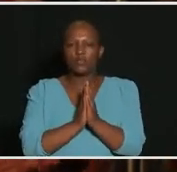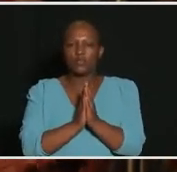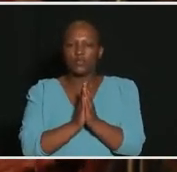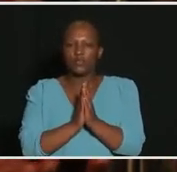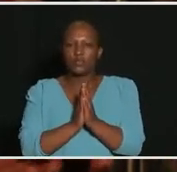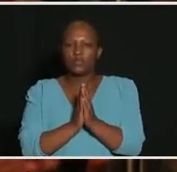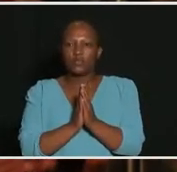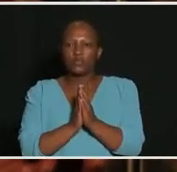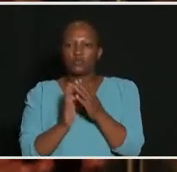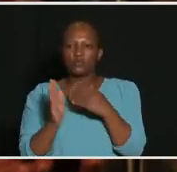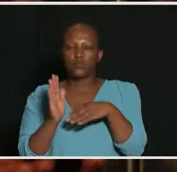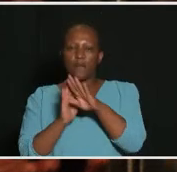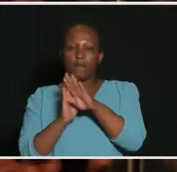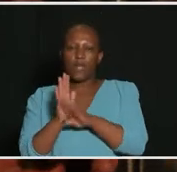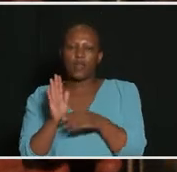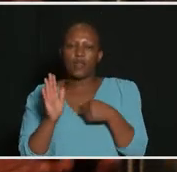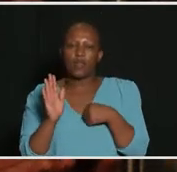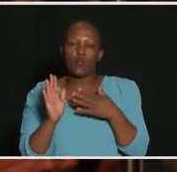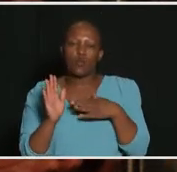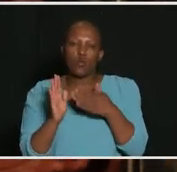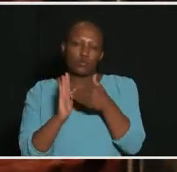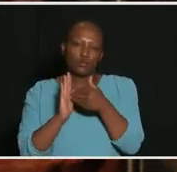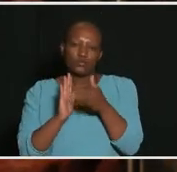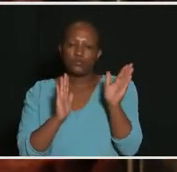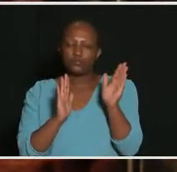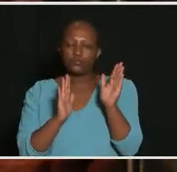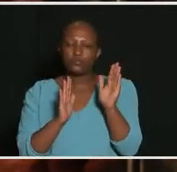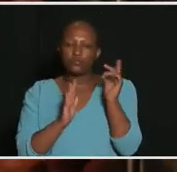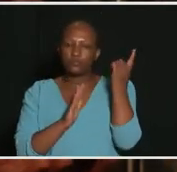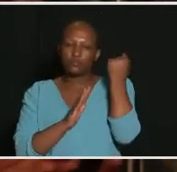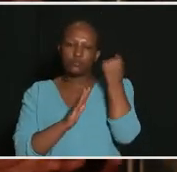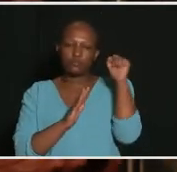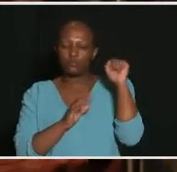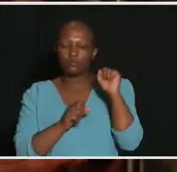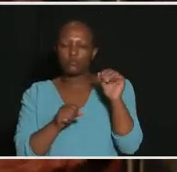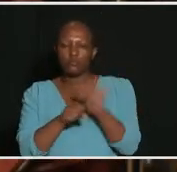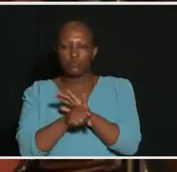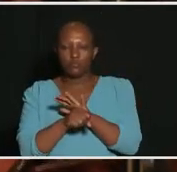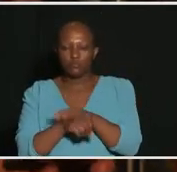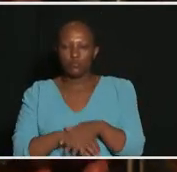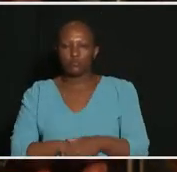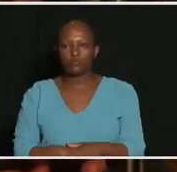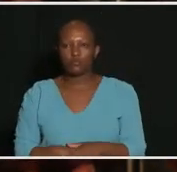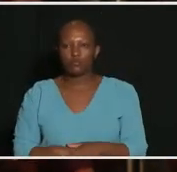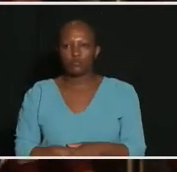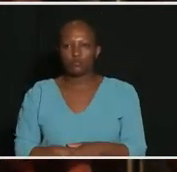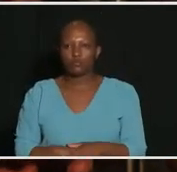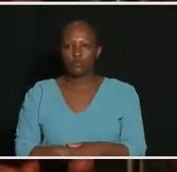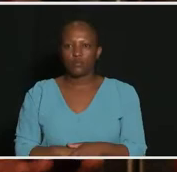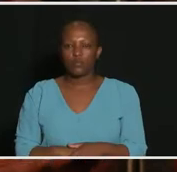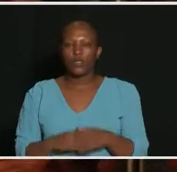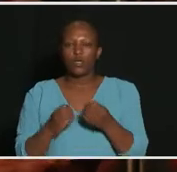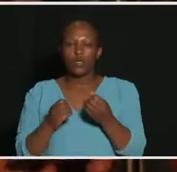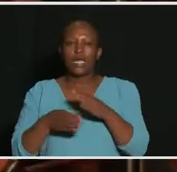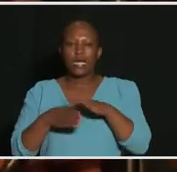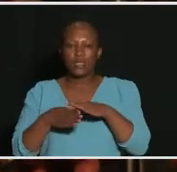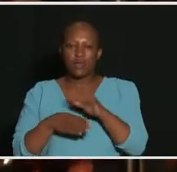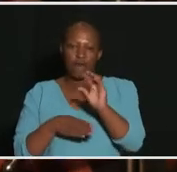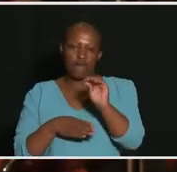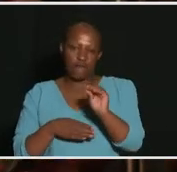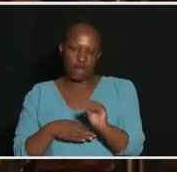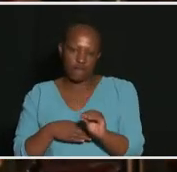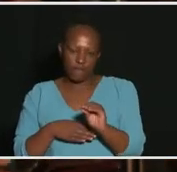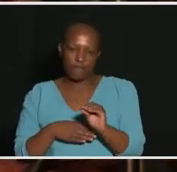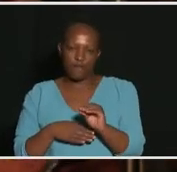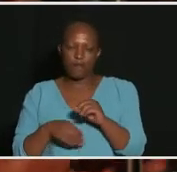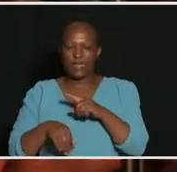bill is to scrap it and we reject it in totality there are a number of reasons why